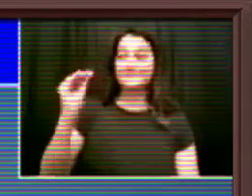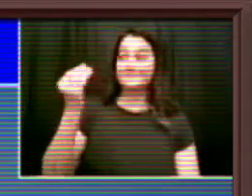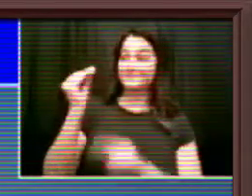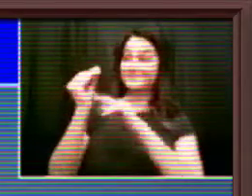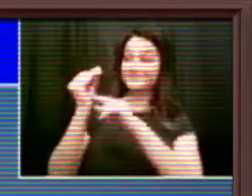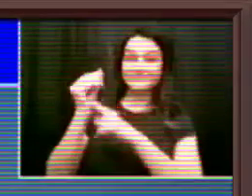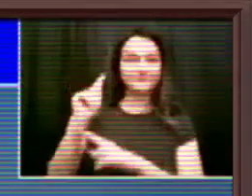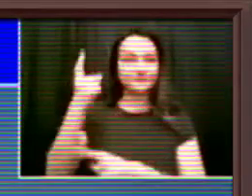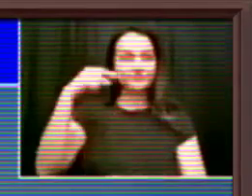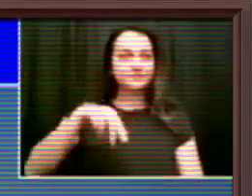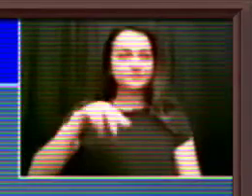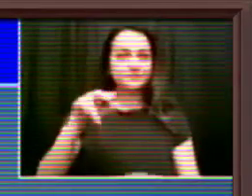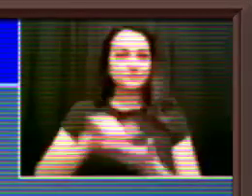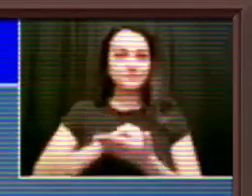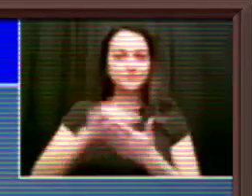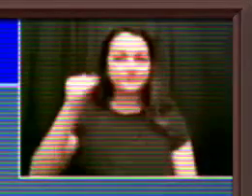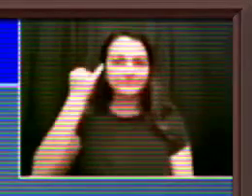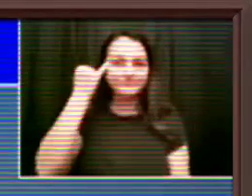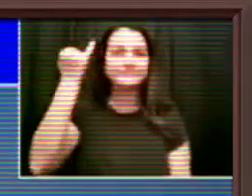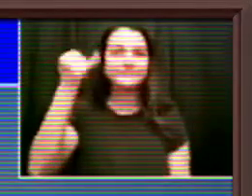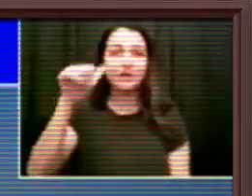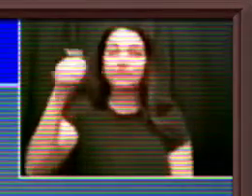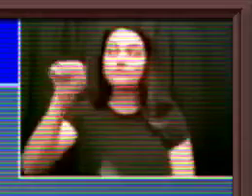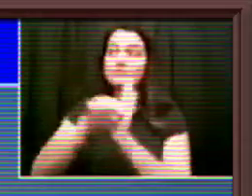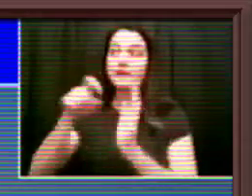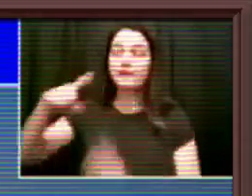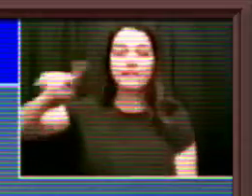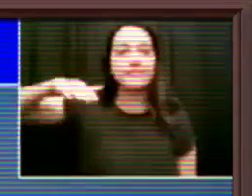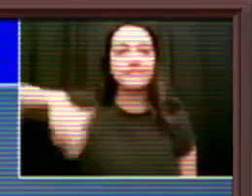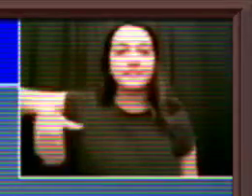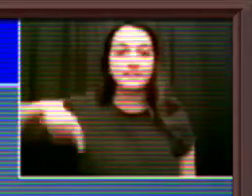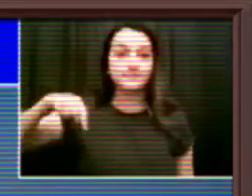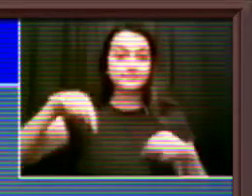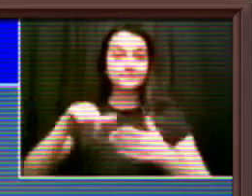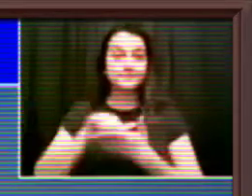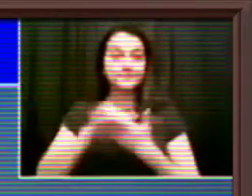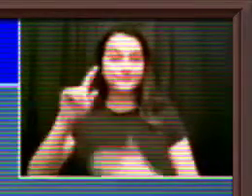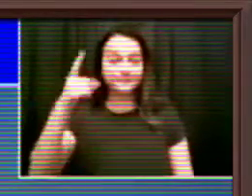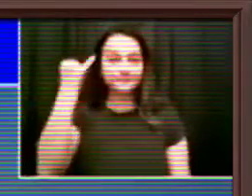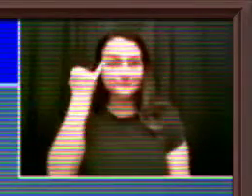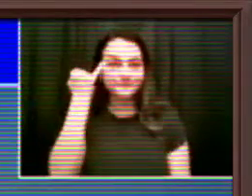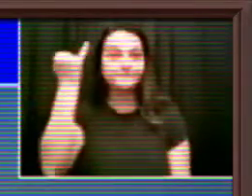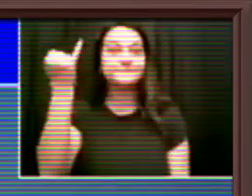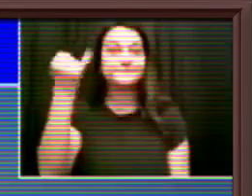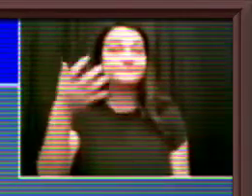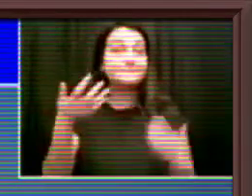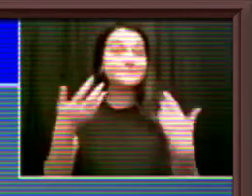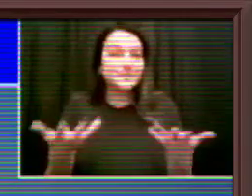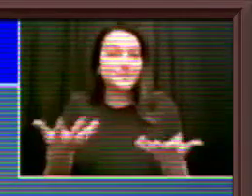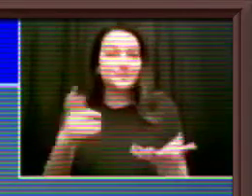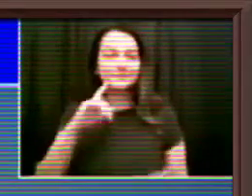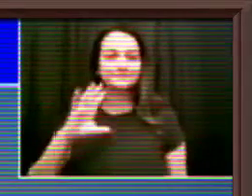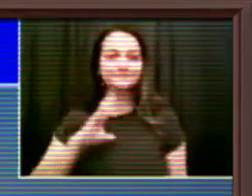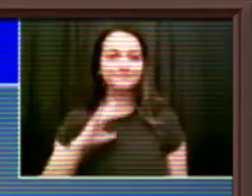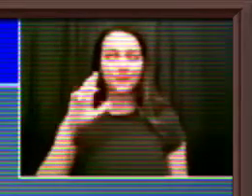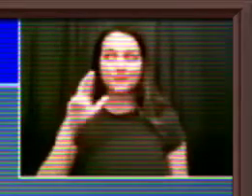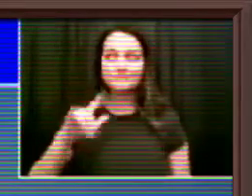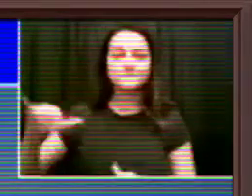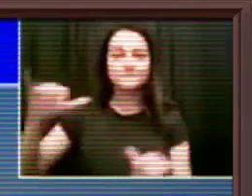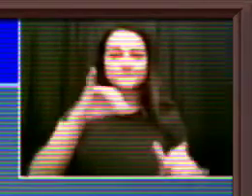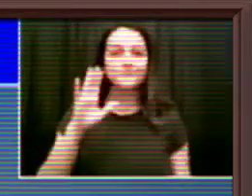some information. You know, that's why I really don't like to engage too much on, you know, the social media platforms and shit like